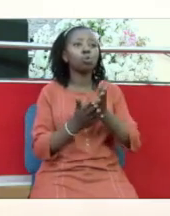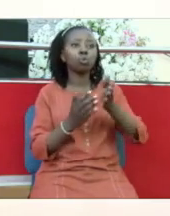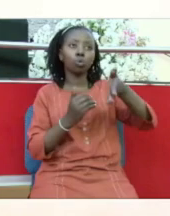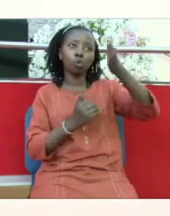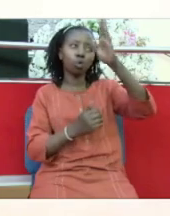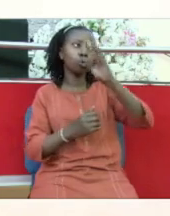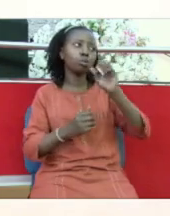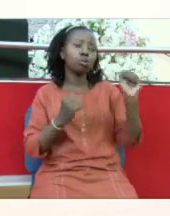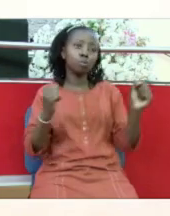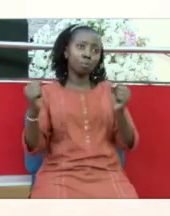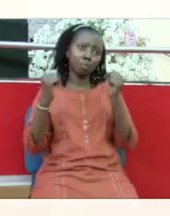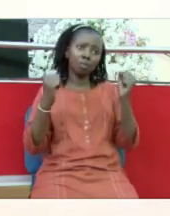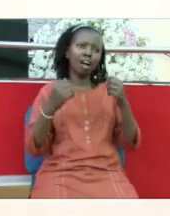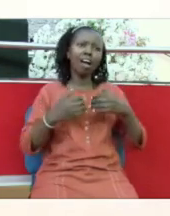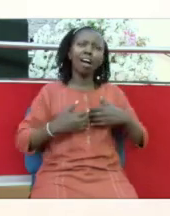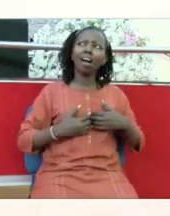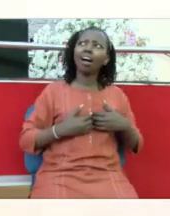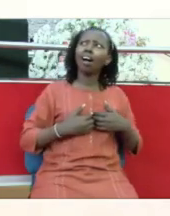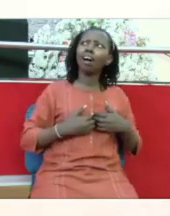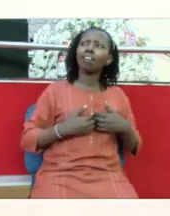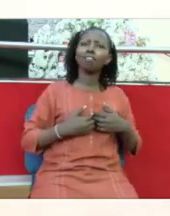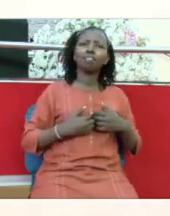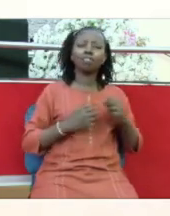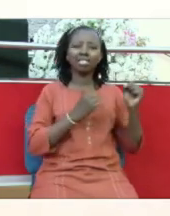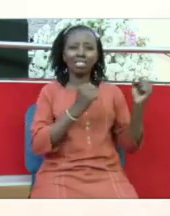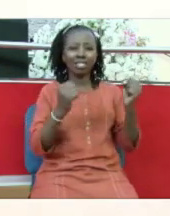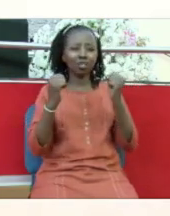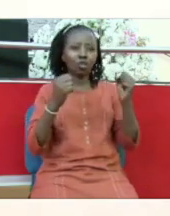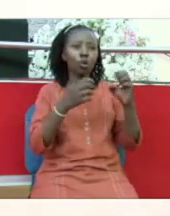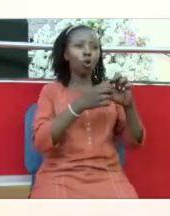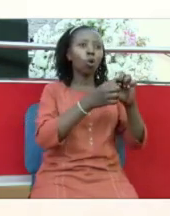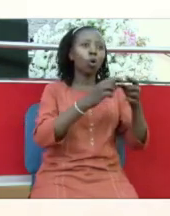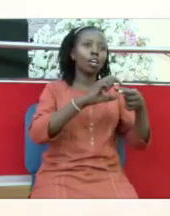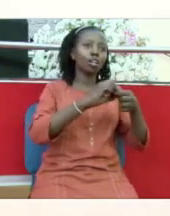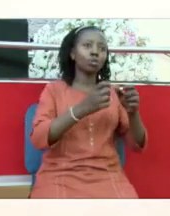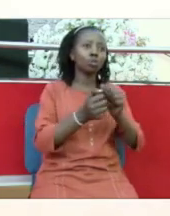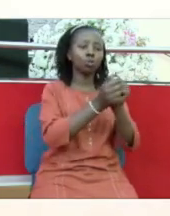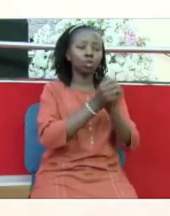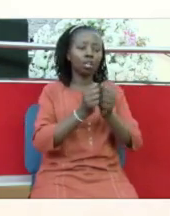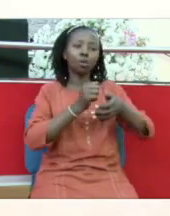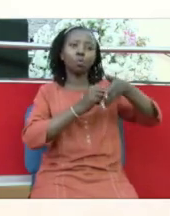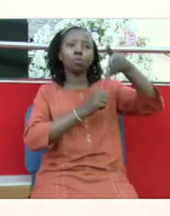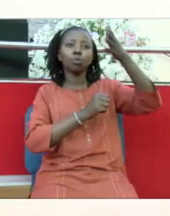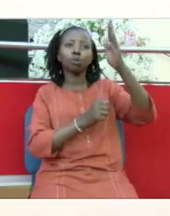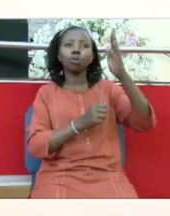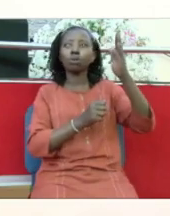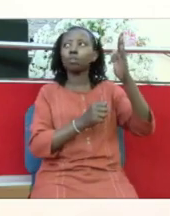You have a strong bond with him. You are strong in the Lord.